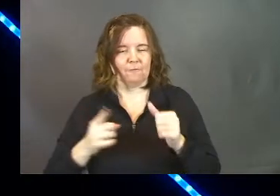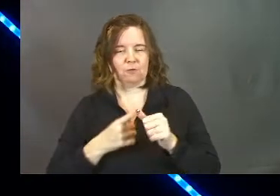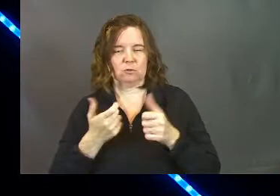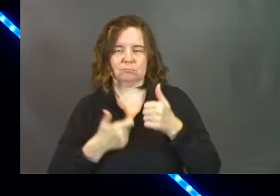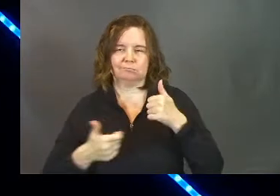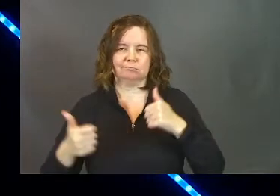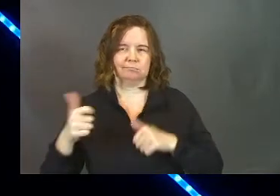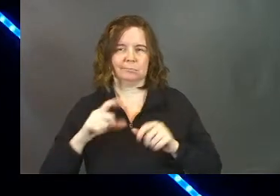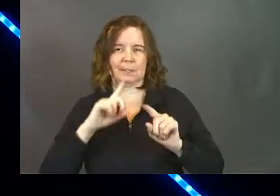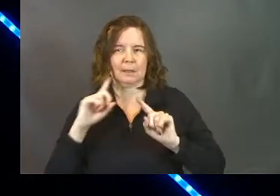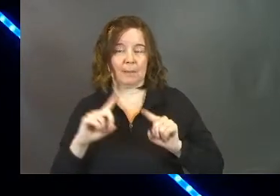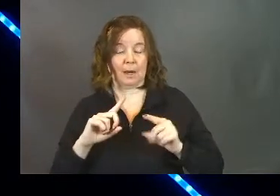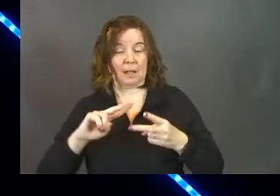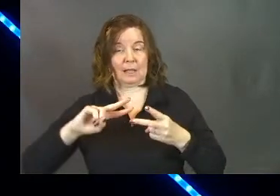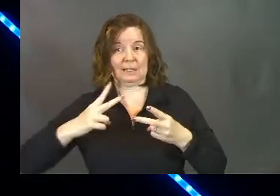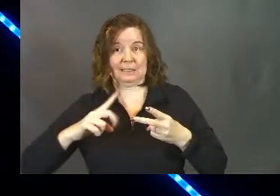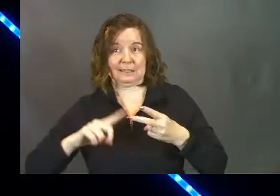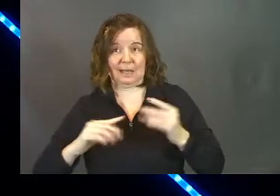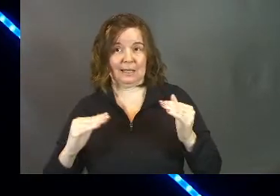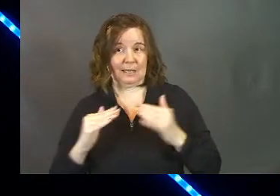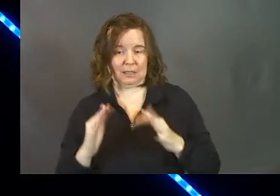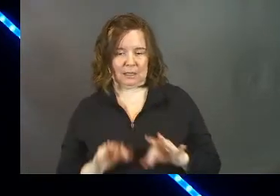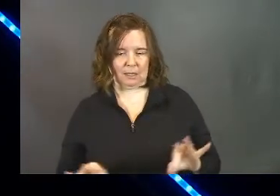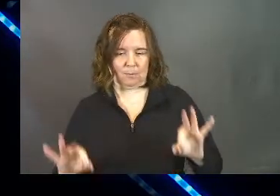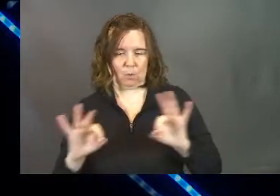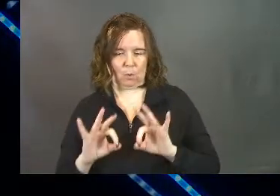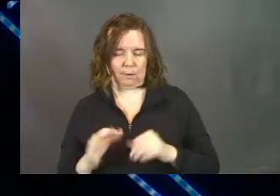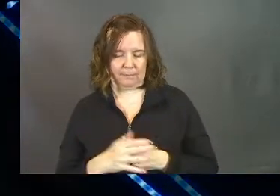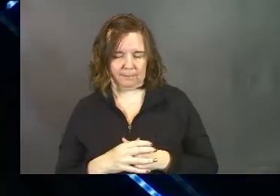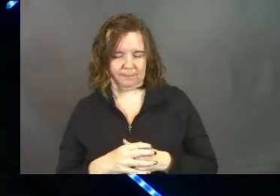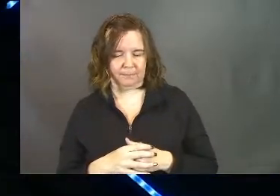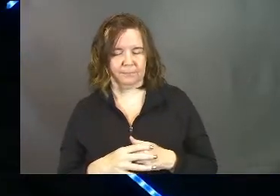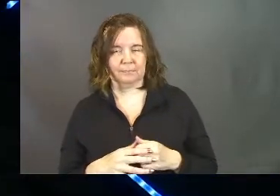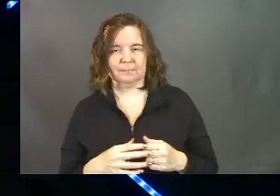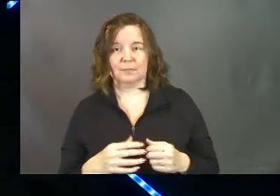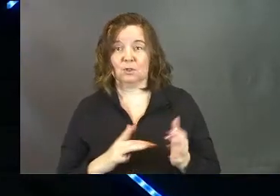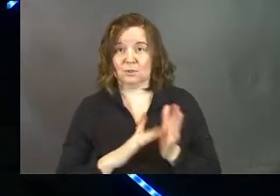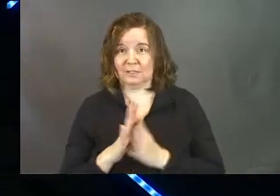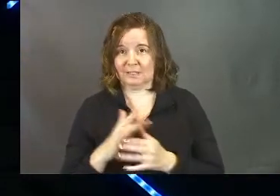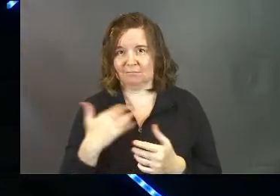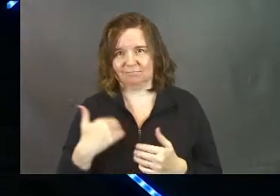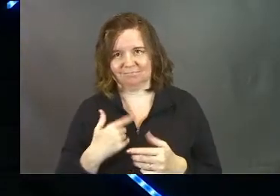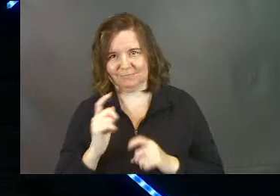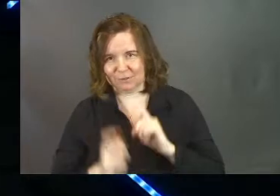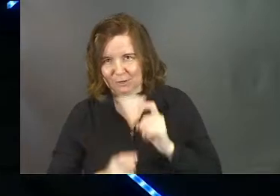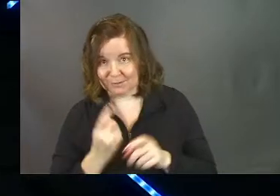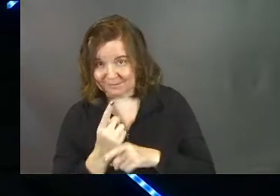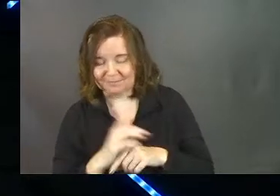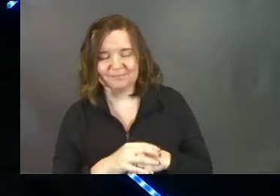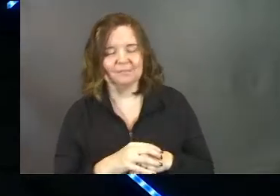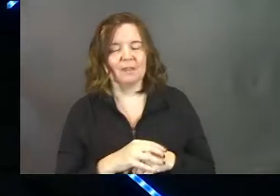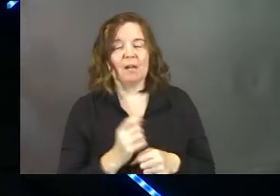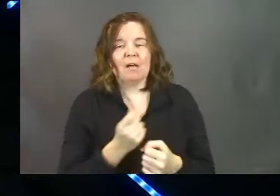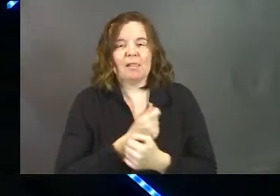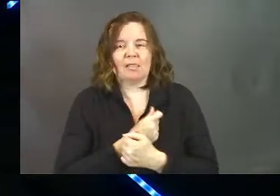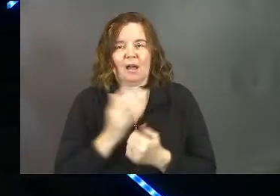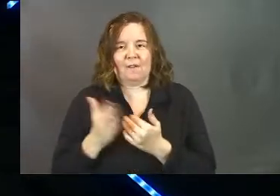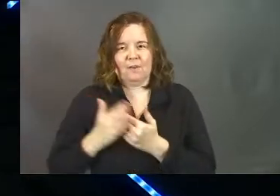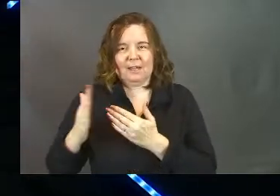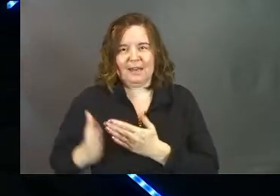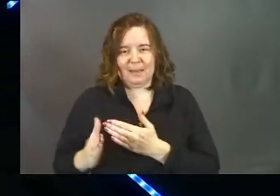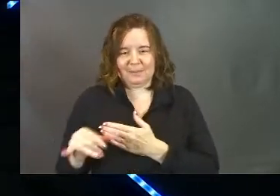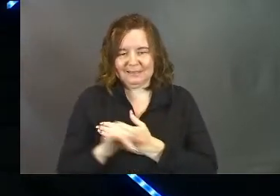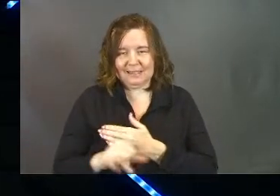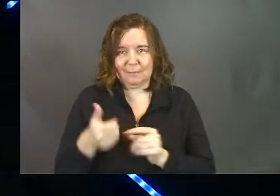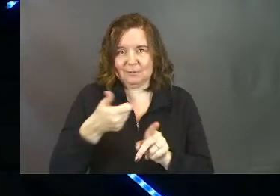and greatest commandment. A second is equally important. So two for the price of one, right? Jesus is super generous, you know? Love your neighbor as